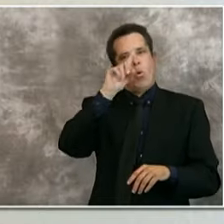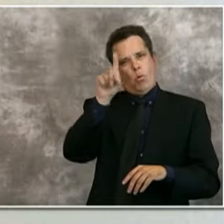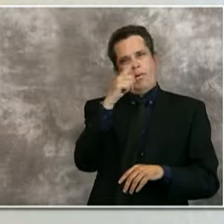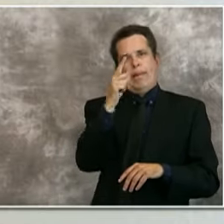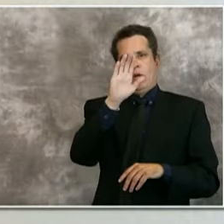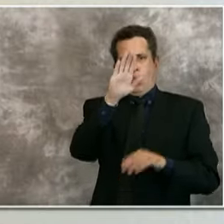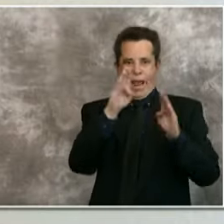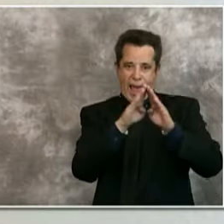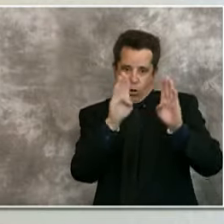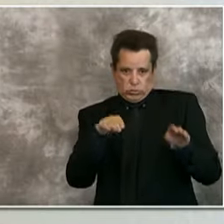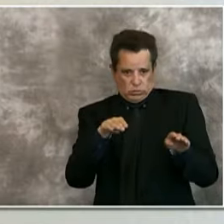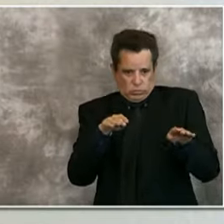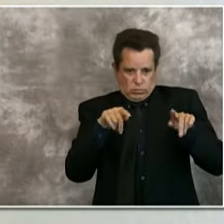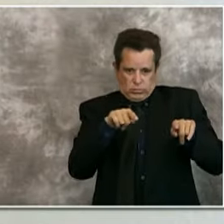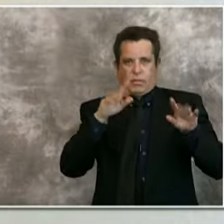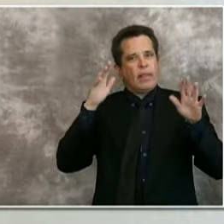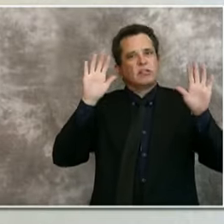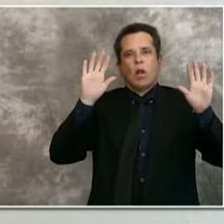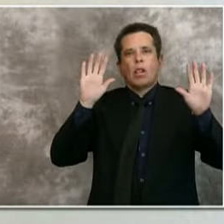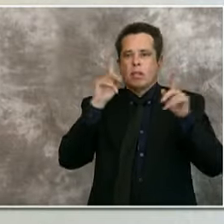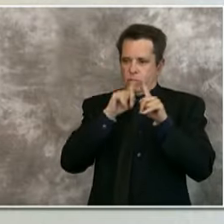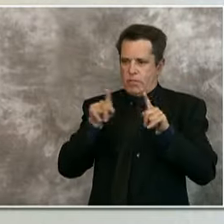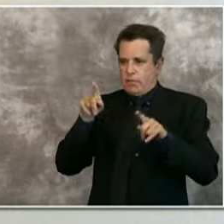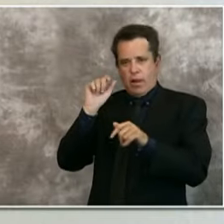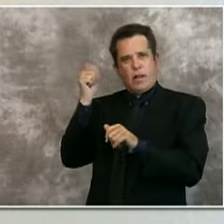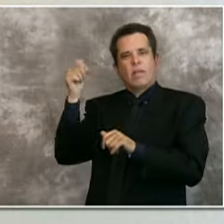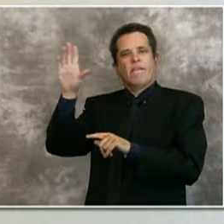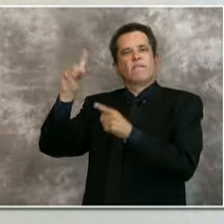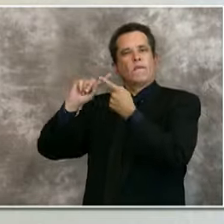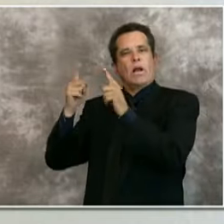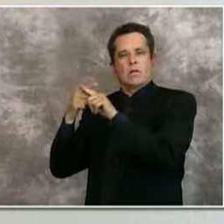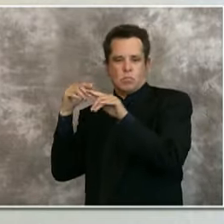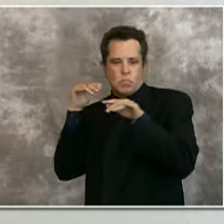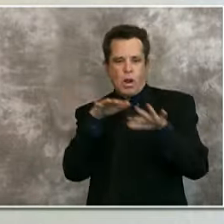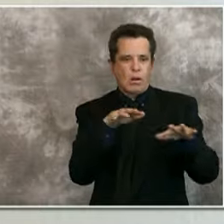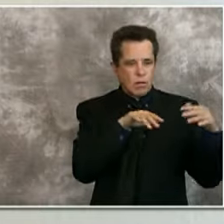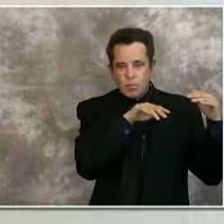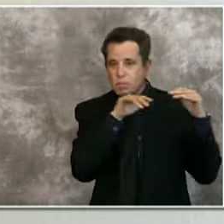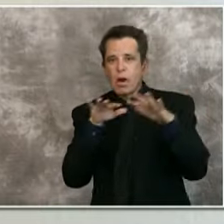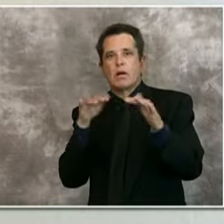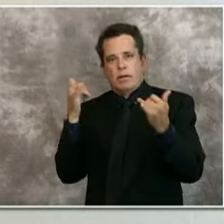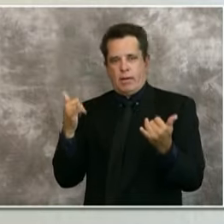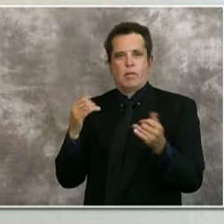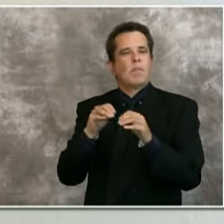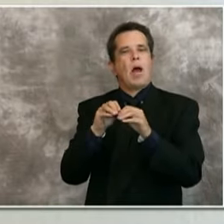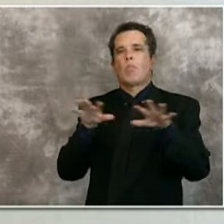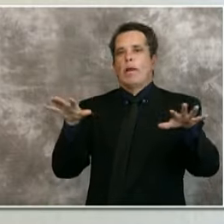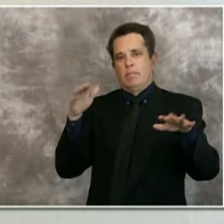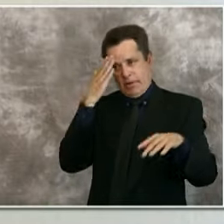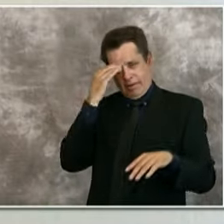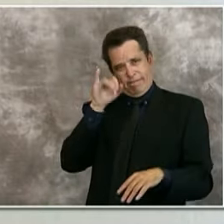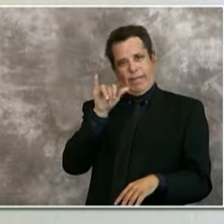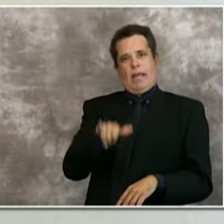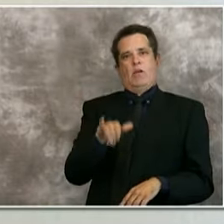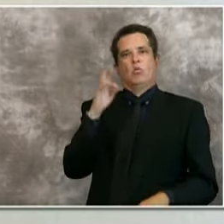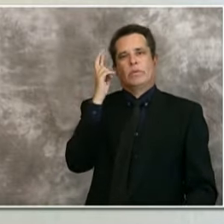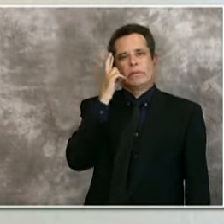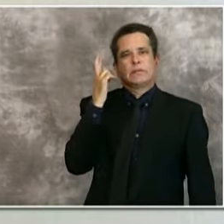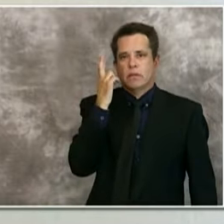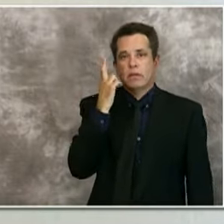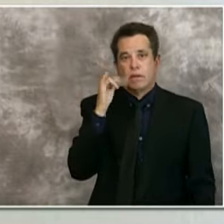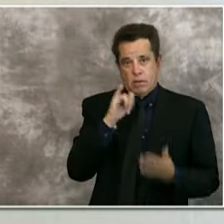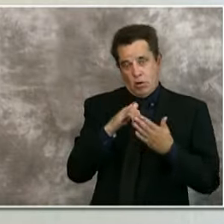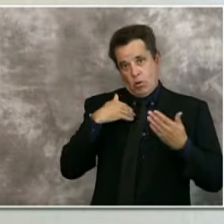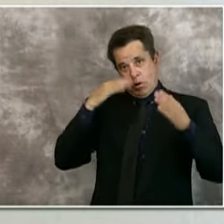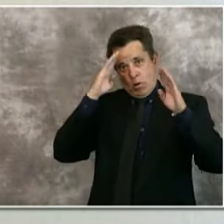unit. But people continue to do it, and we continue to get outbreaks associated with it. And our hope is